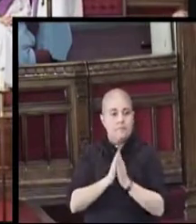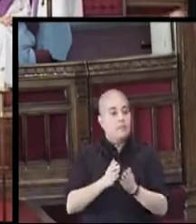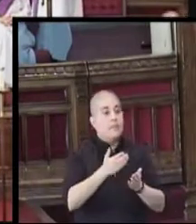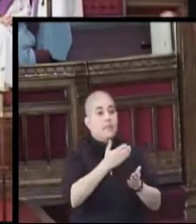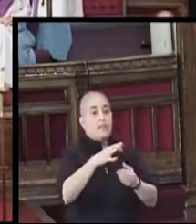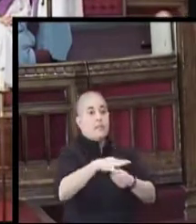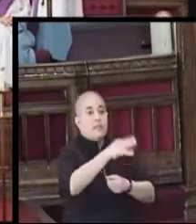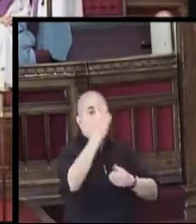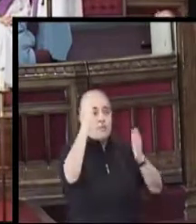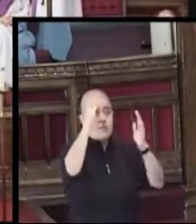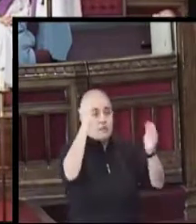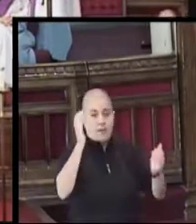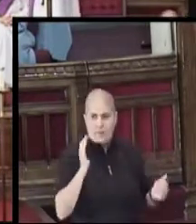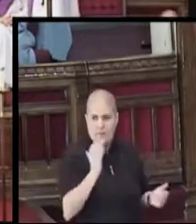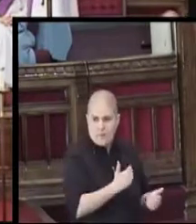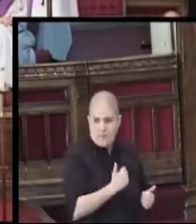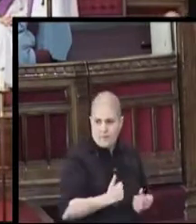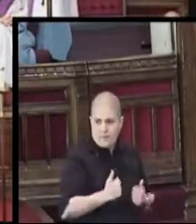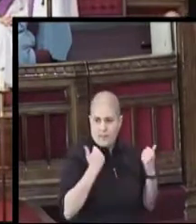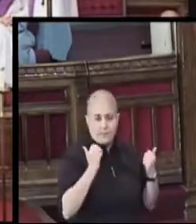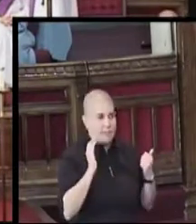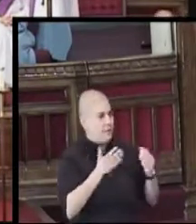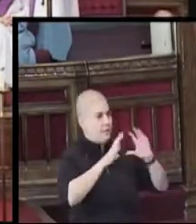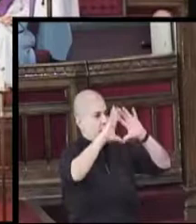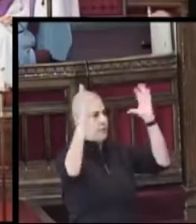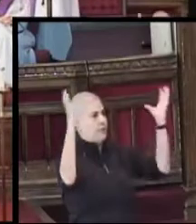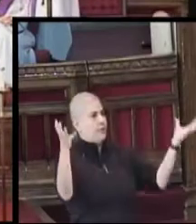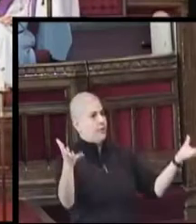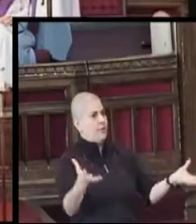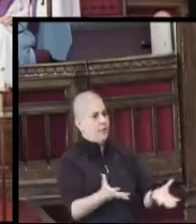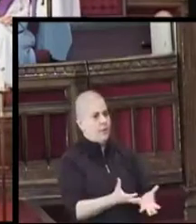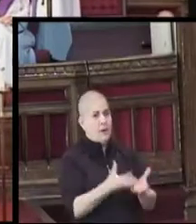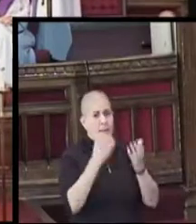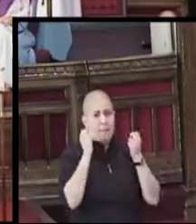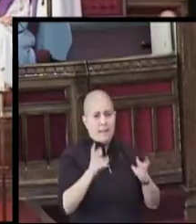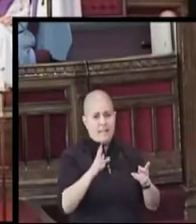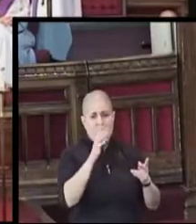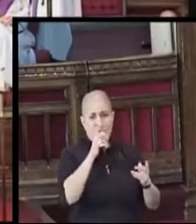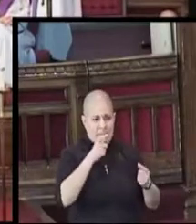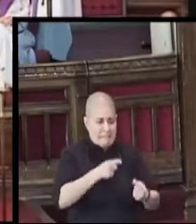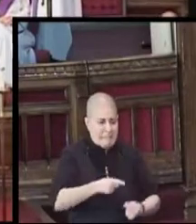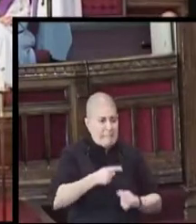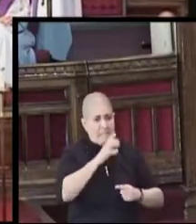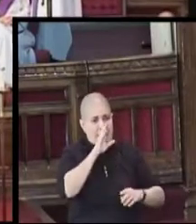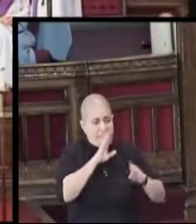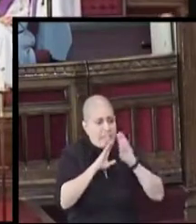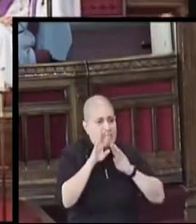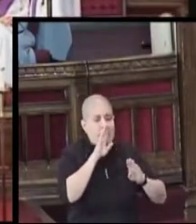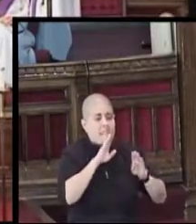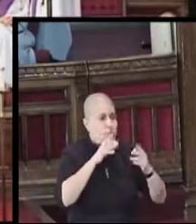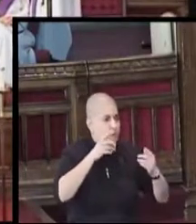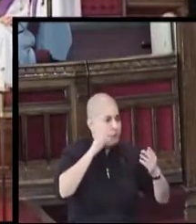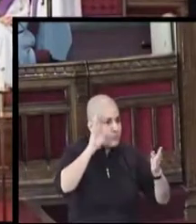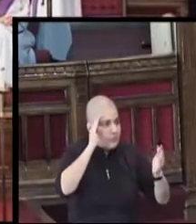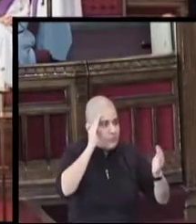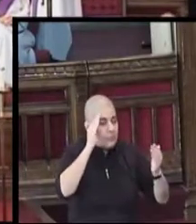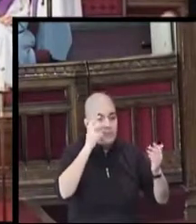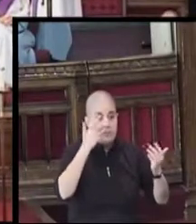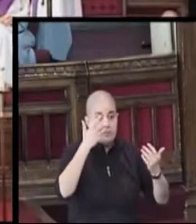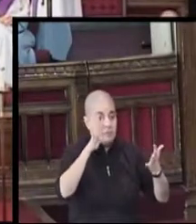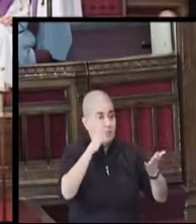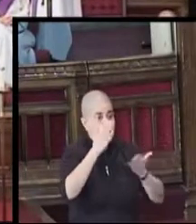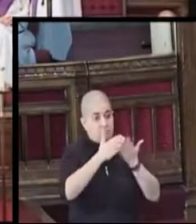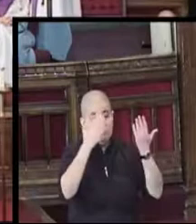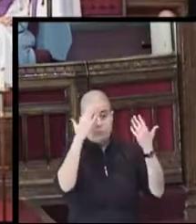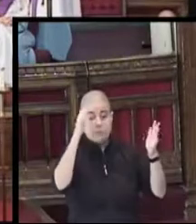Spirit of hope in our lives and in our world, there are many troubled by concerns. Some face the uncertainty and